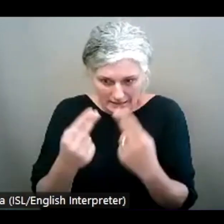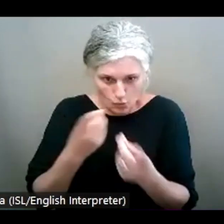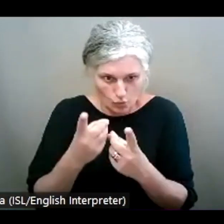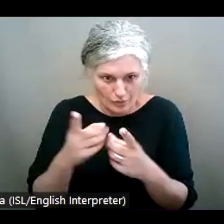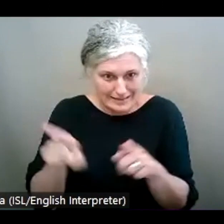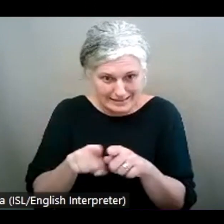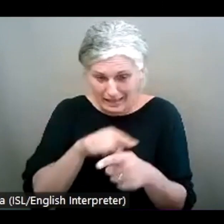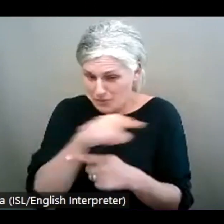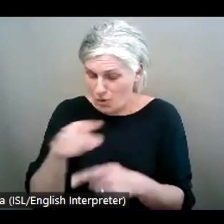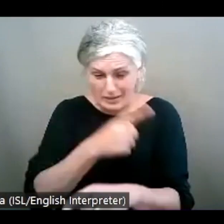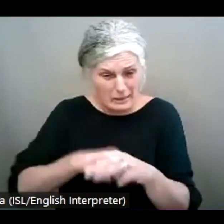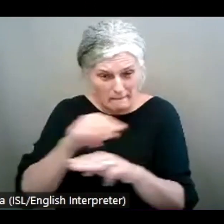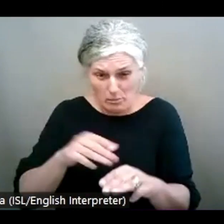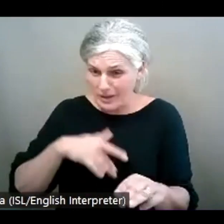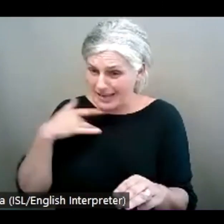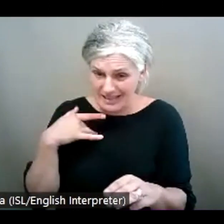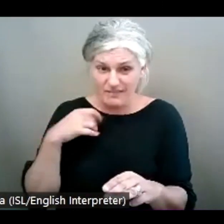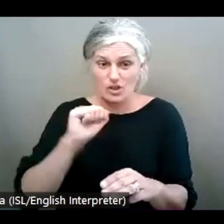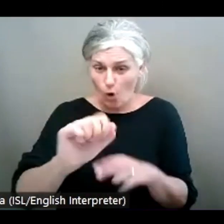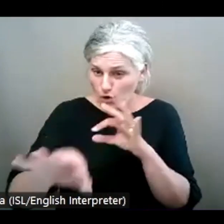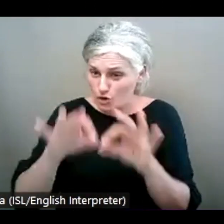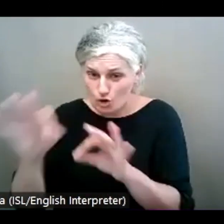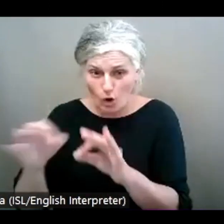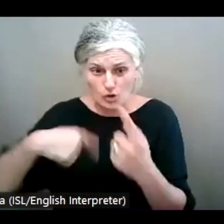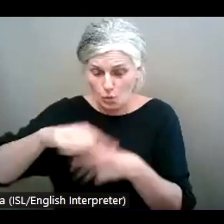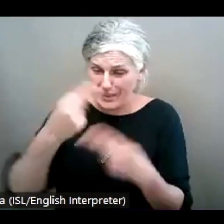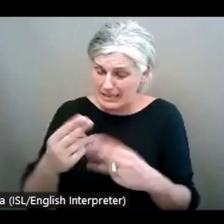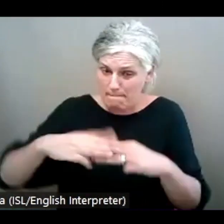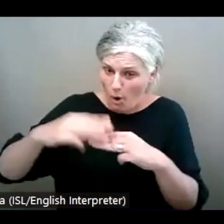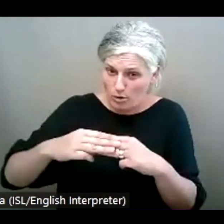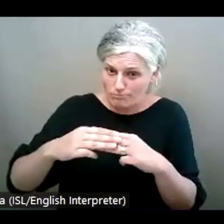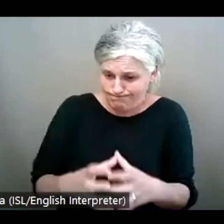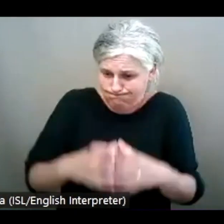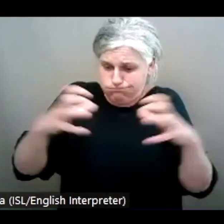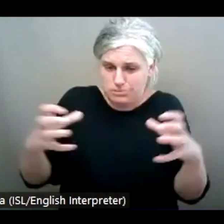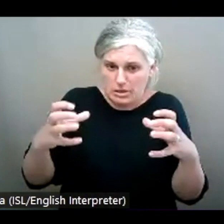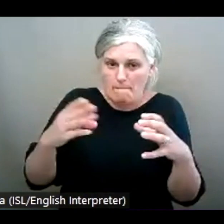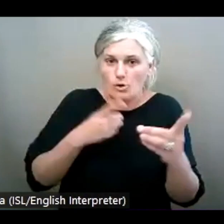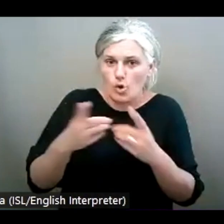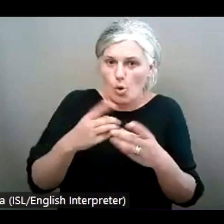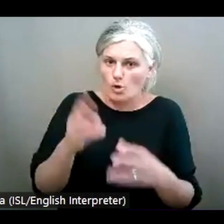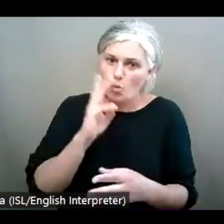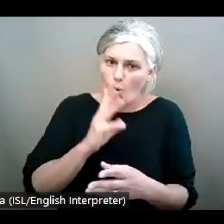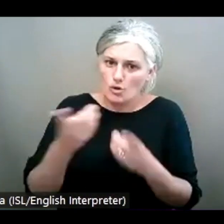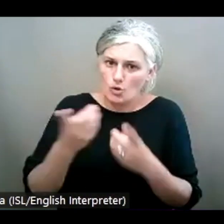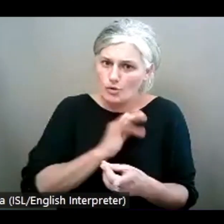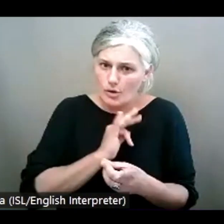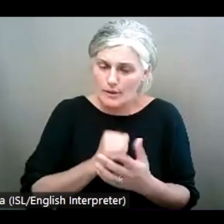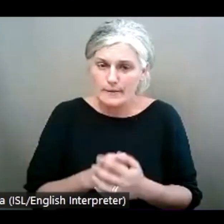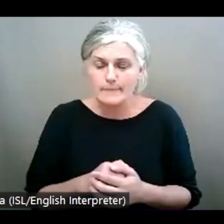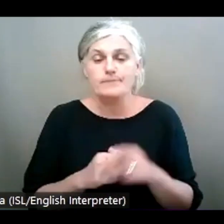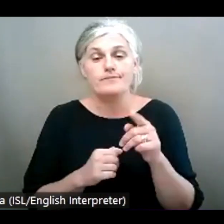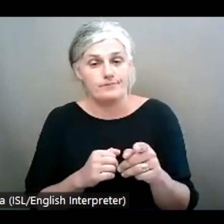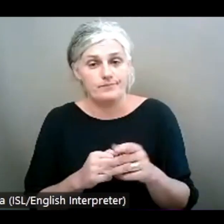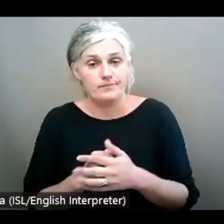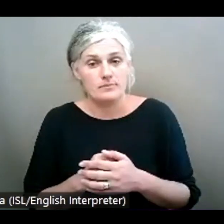live the life of your choosing, and we need more of that. And it's actually myself and yourself getting to work for the